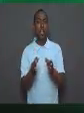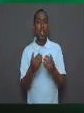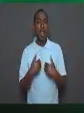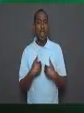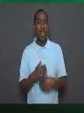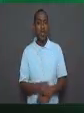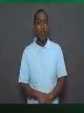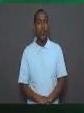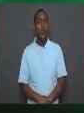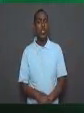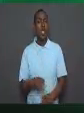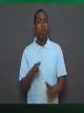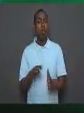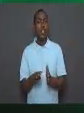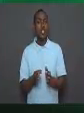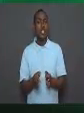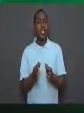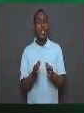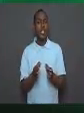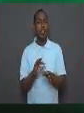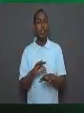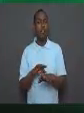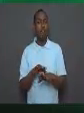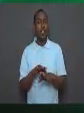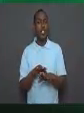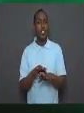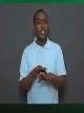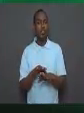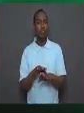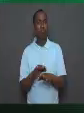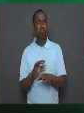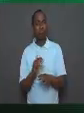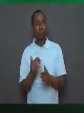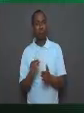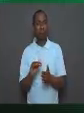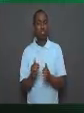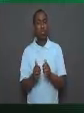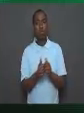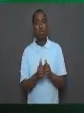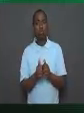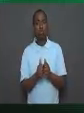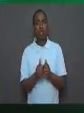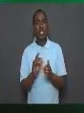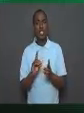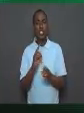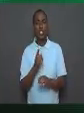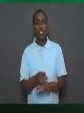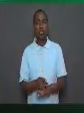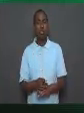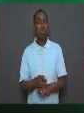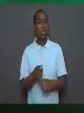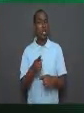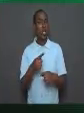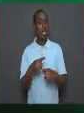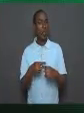Bacillary infection is a milder, common form of dysentery. It is caused by